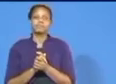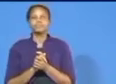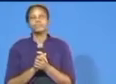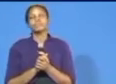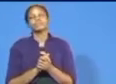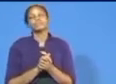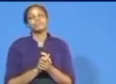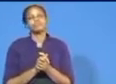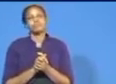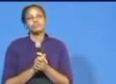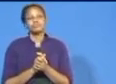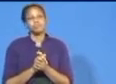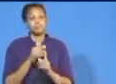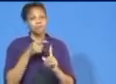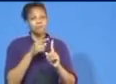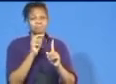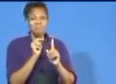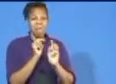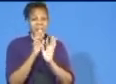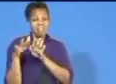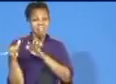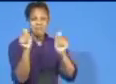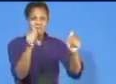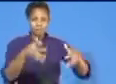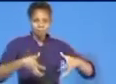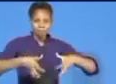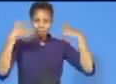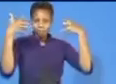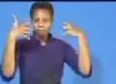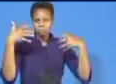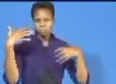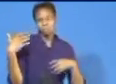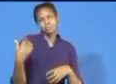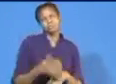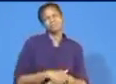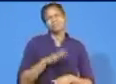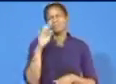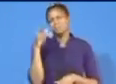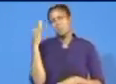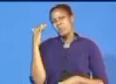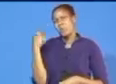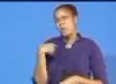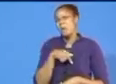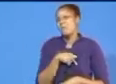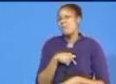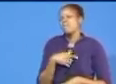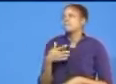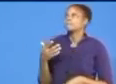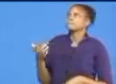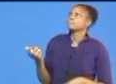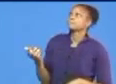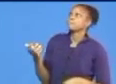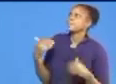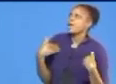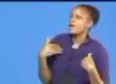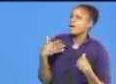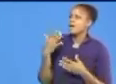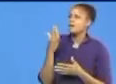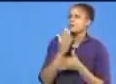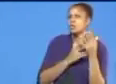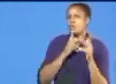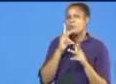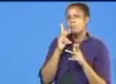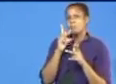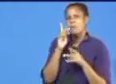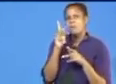So he's leaving in a rage. Do you know why we have some folk called Bible